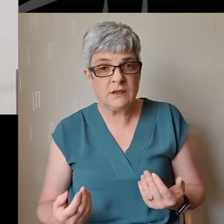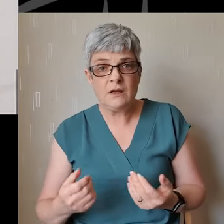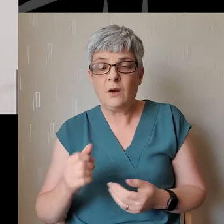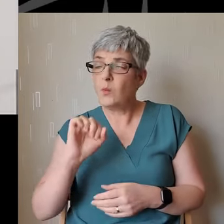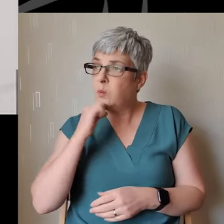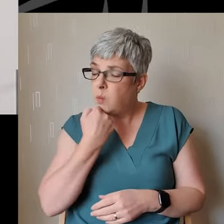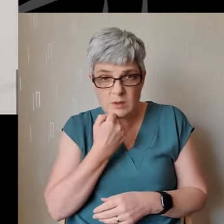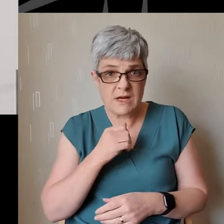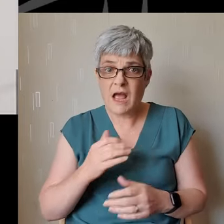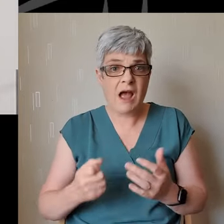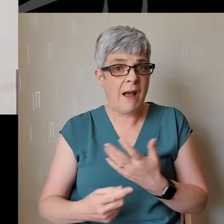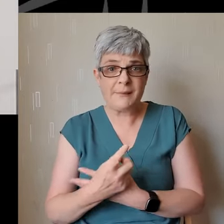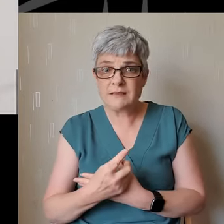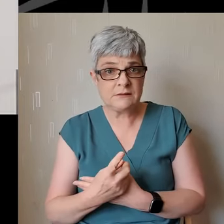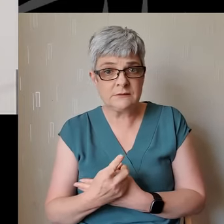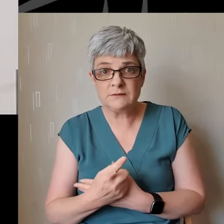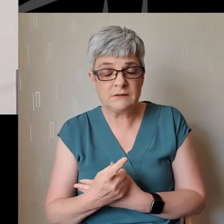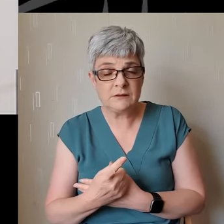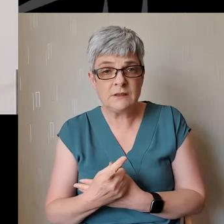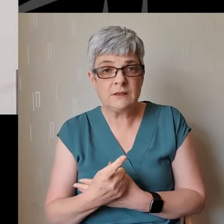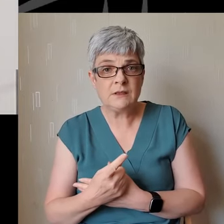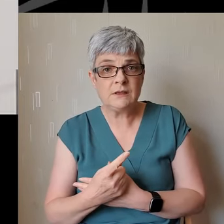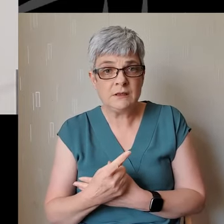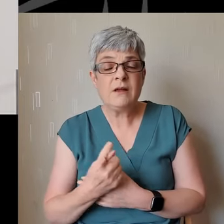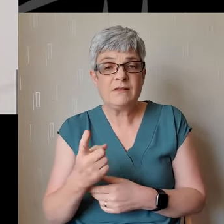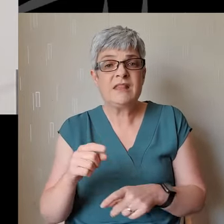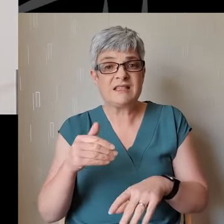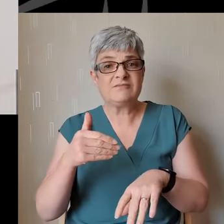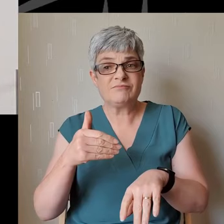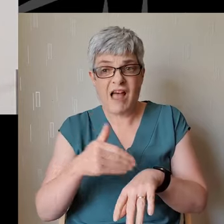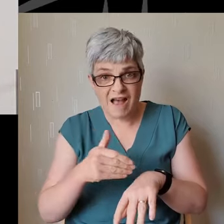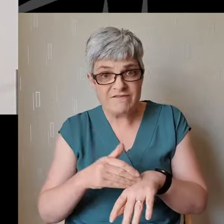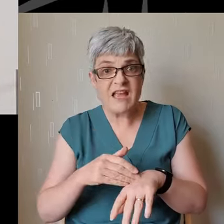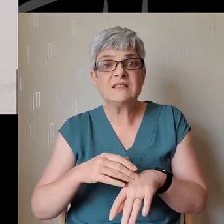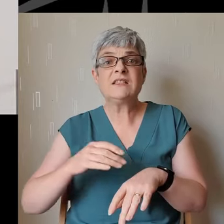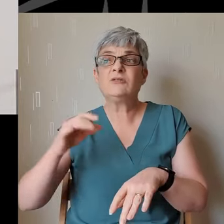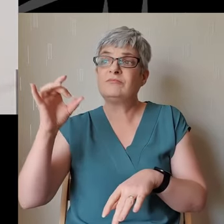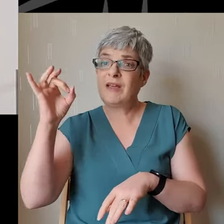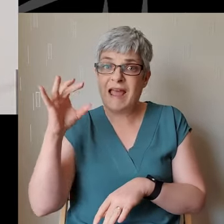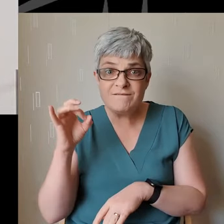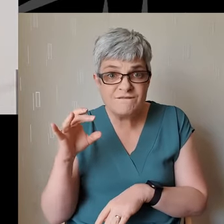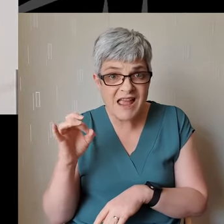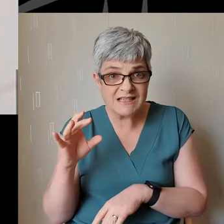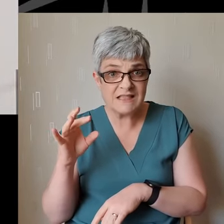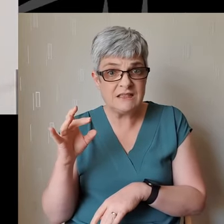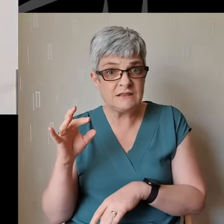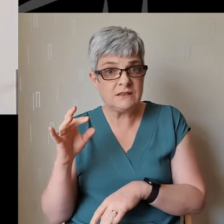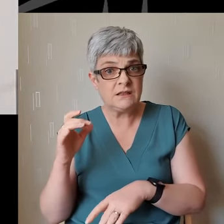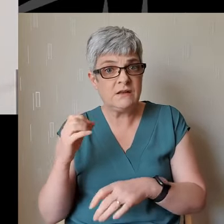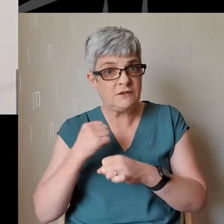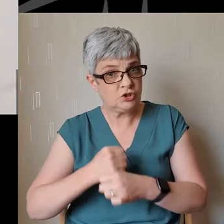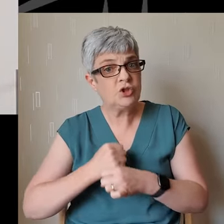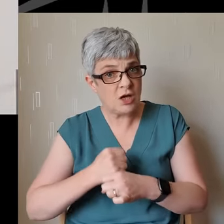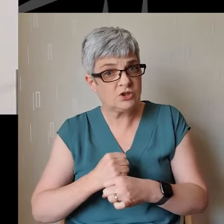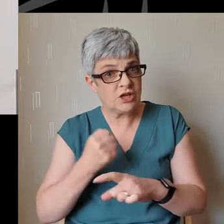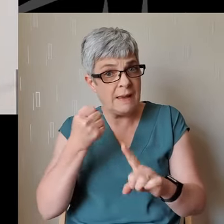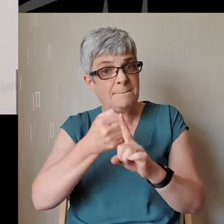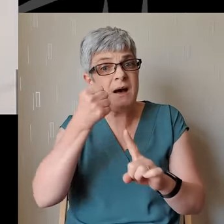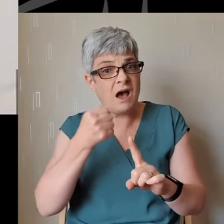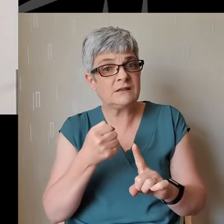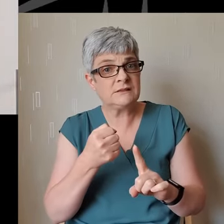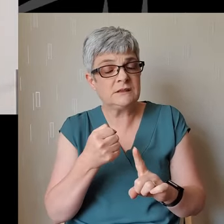happen. And that's what's affected, that's what's infected so much of the church's impact, the